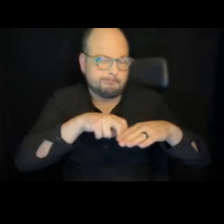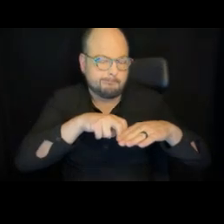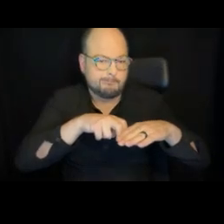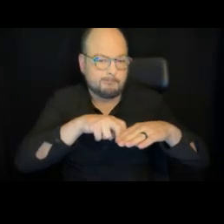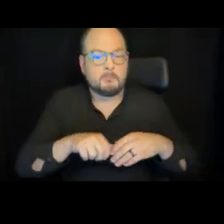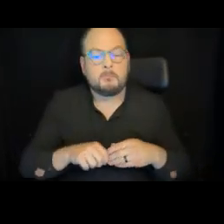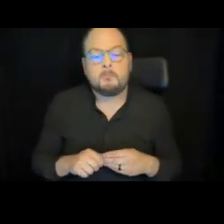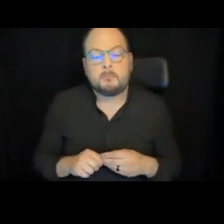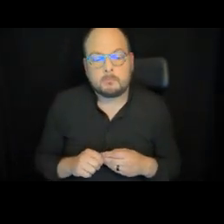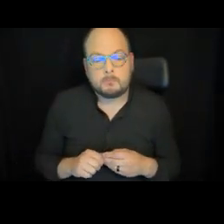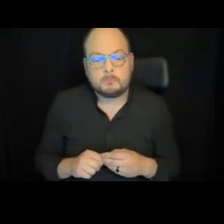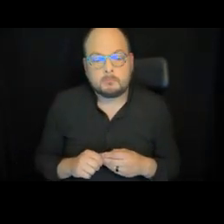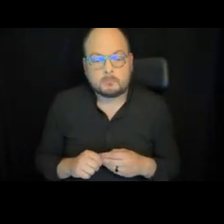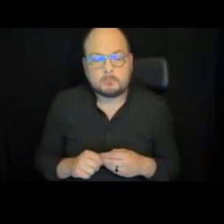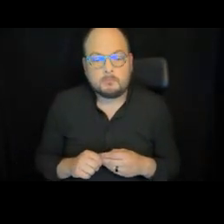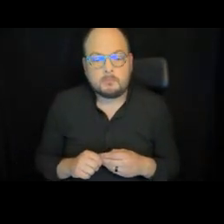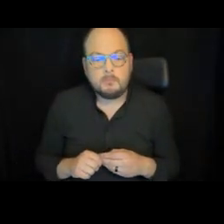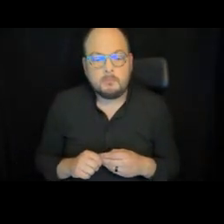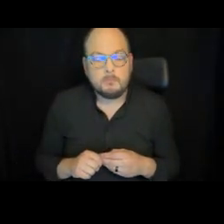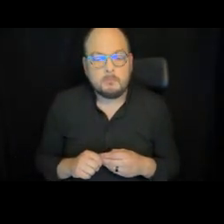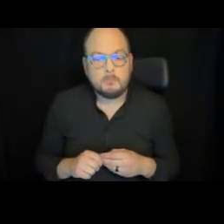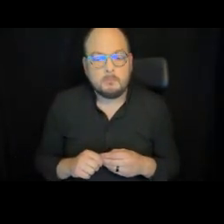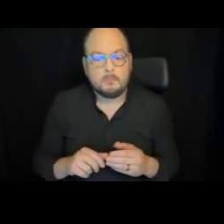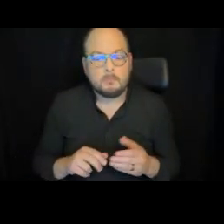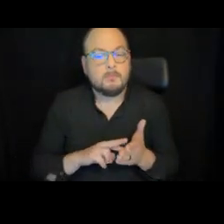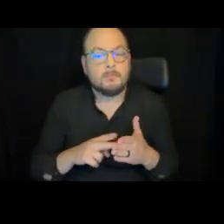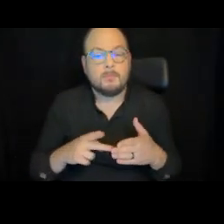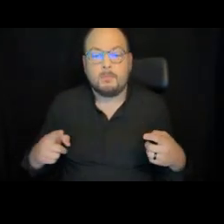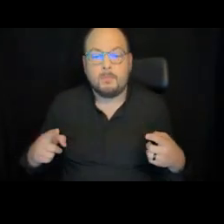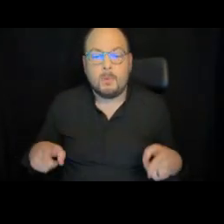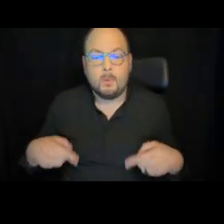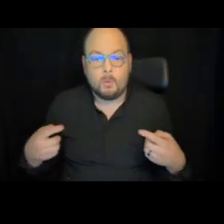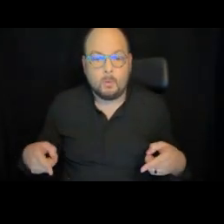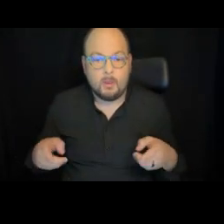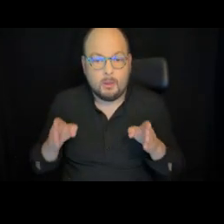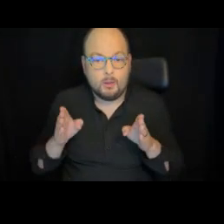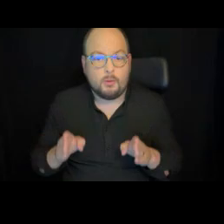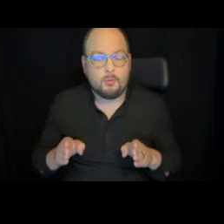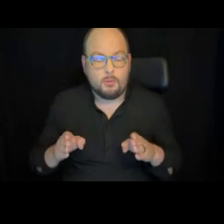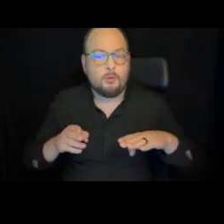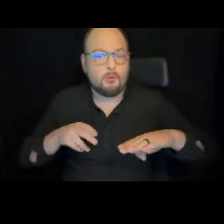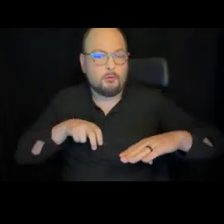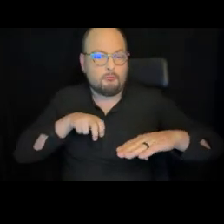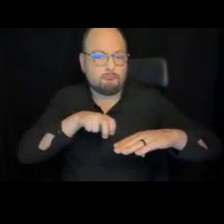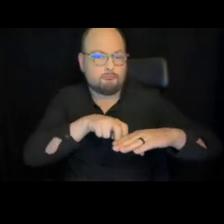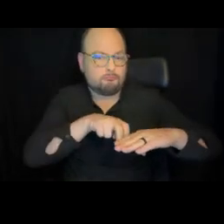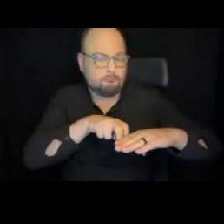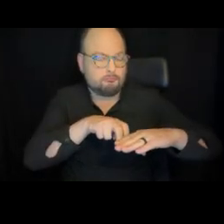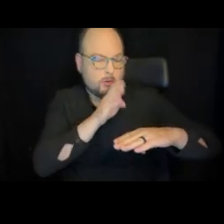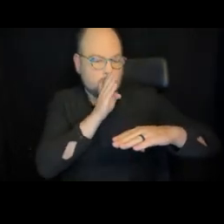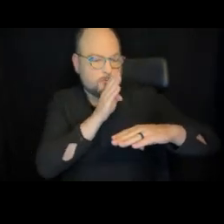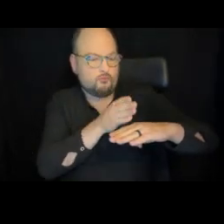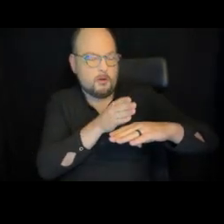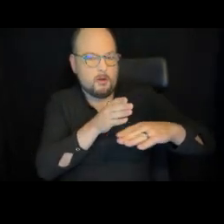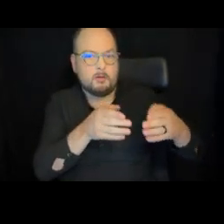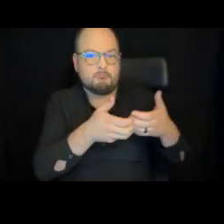Using this approach, the wheelchair user is in front or perpendicular to the